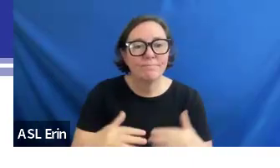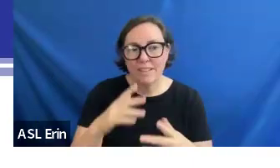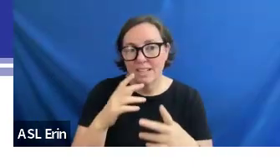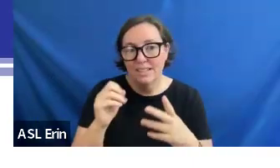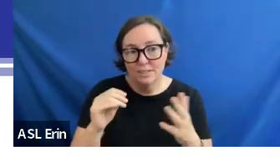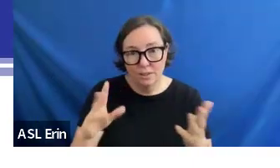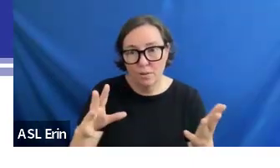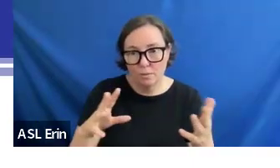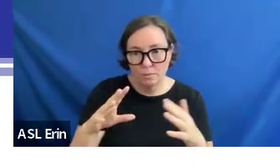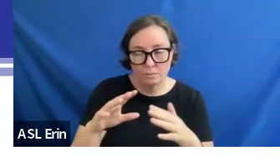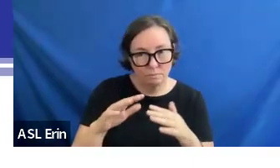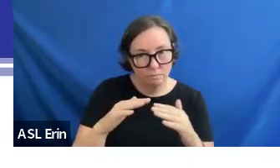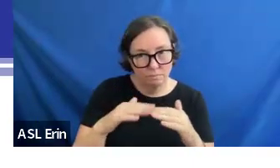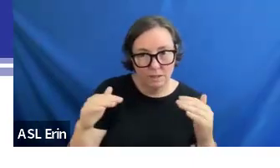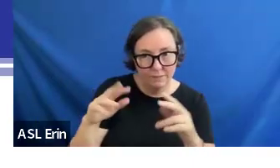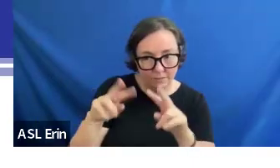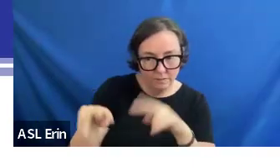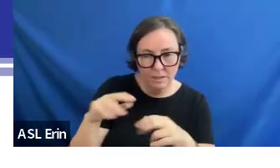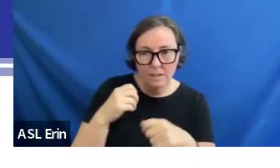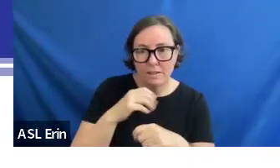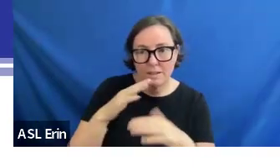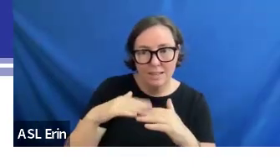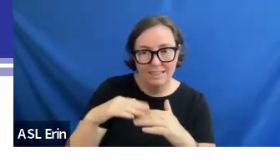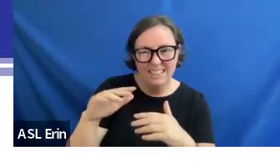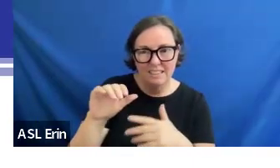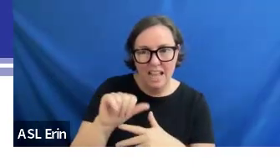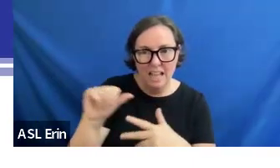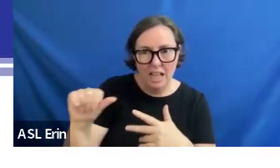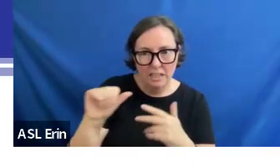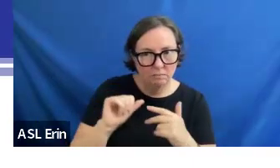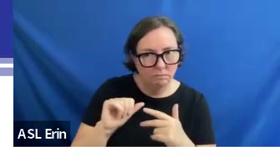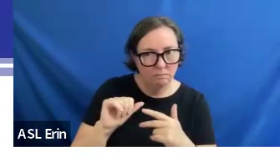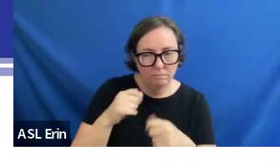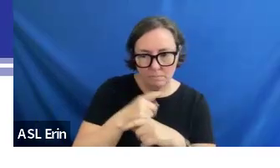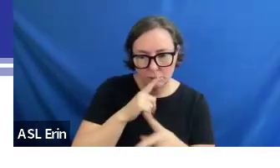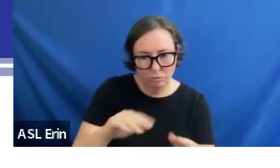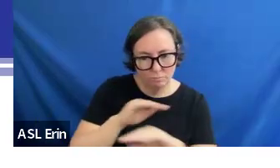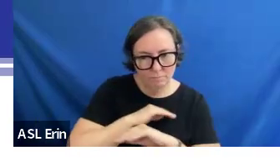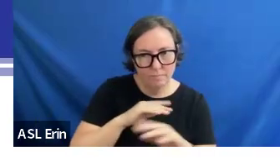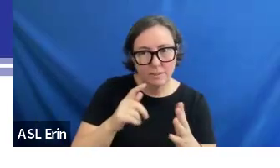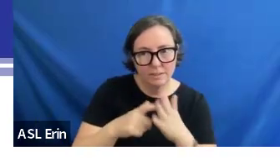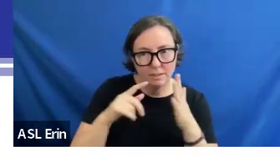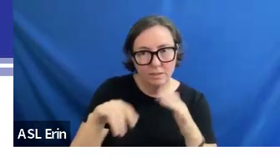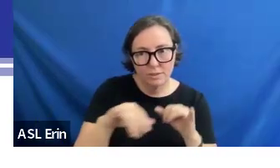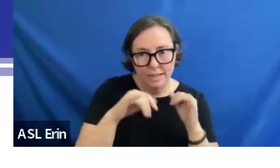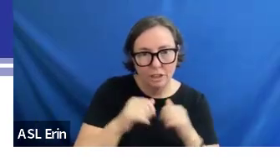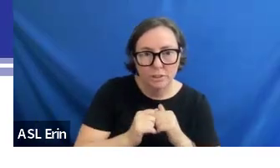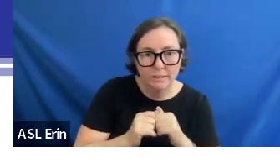they would measure against AA to make sure that their content and their materials meet AA standards.